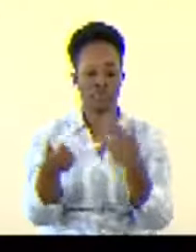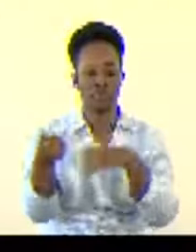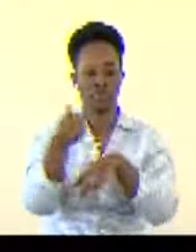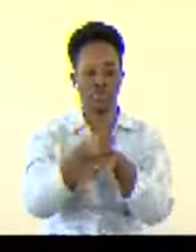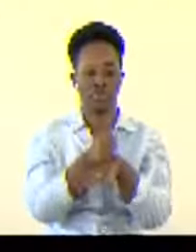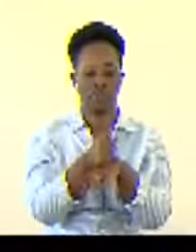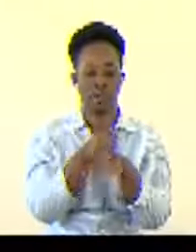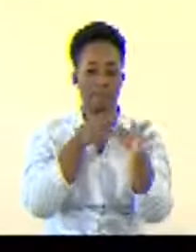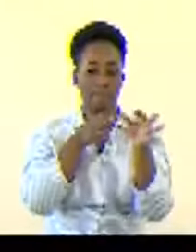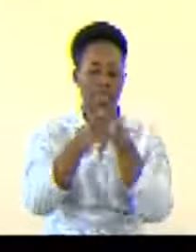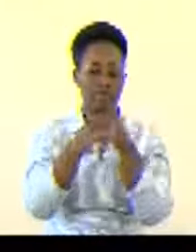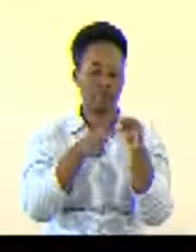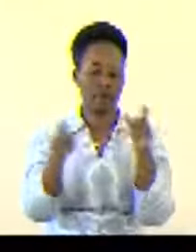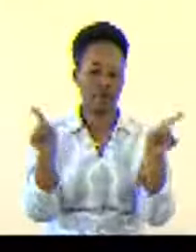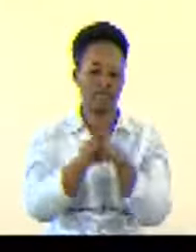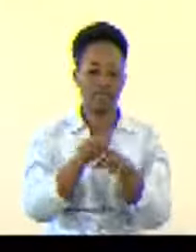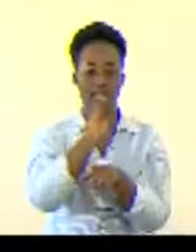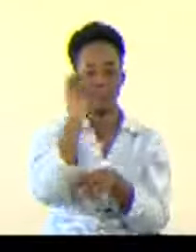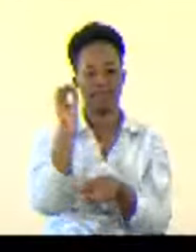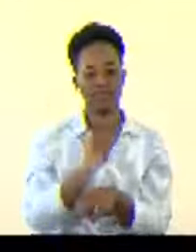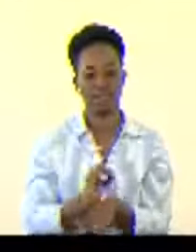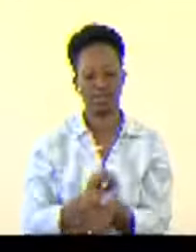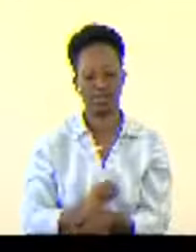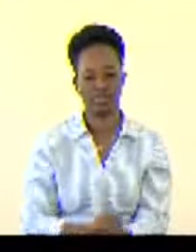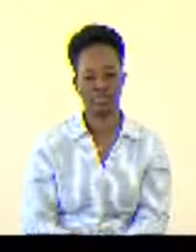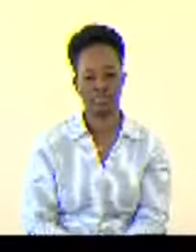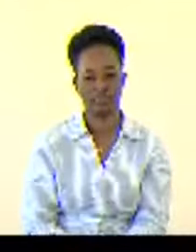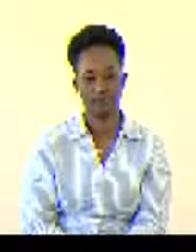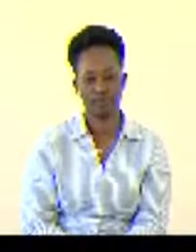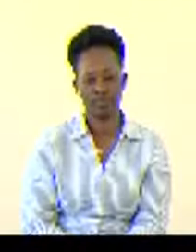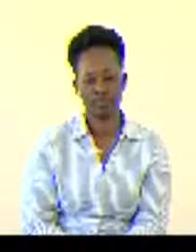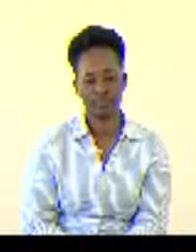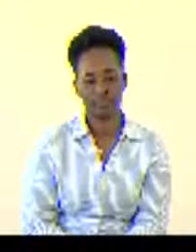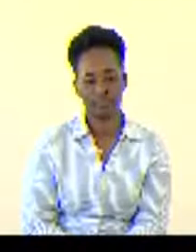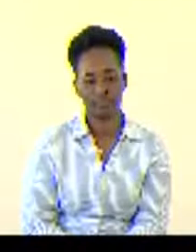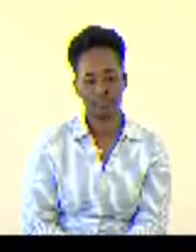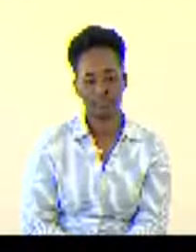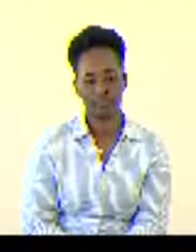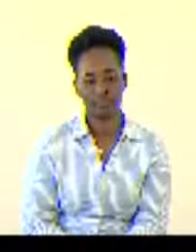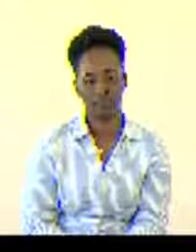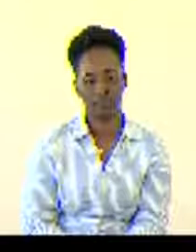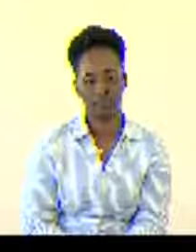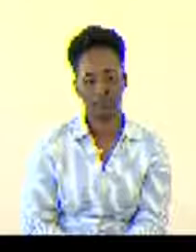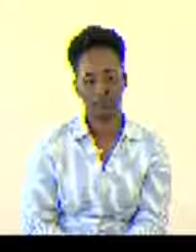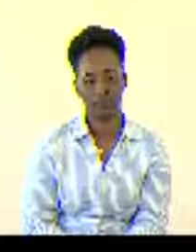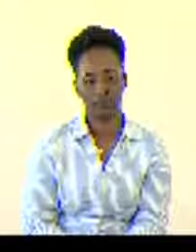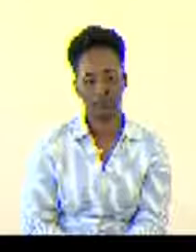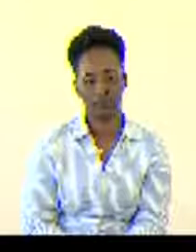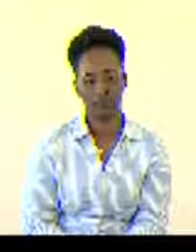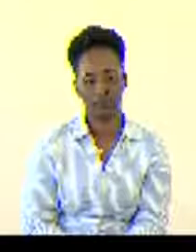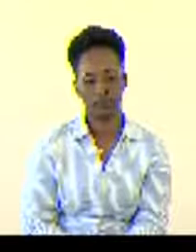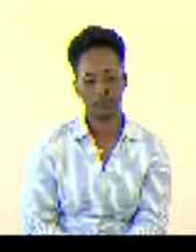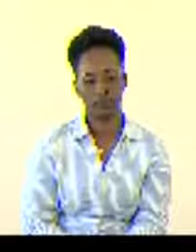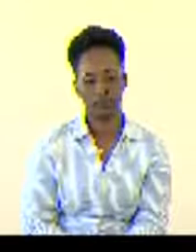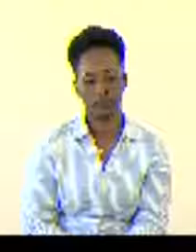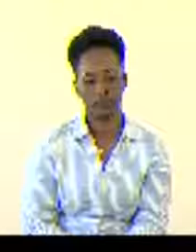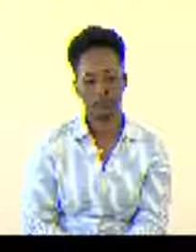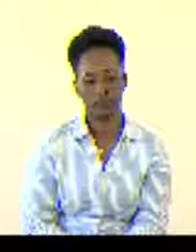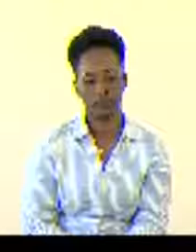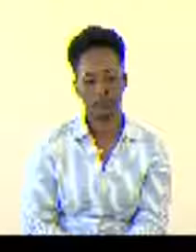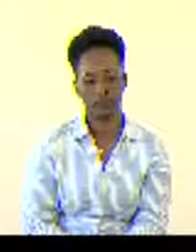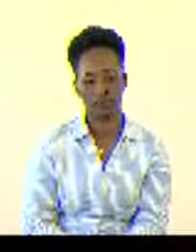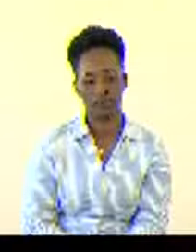expressed as a percentage. Expressed as a percentage. Expressed as what?